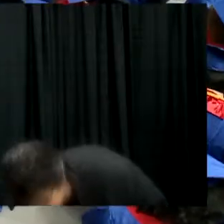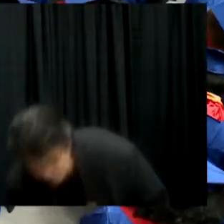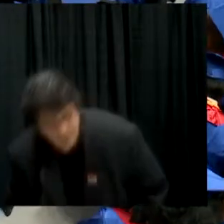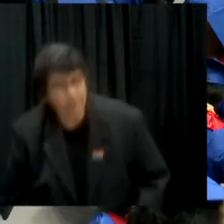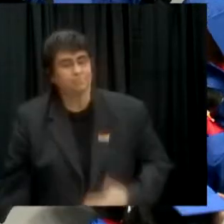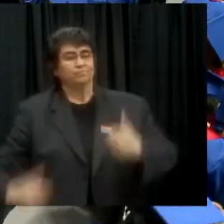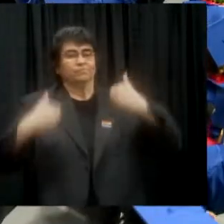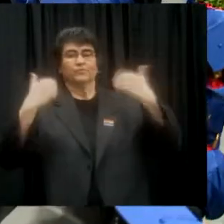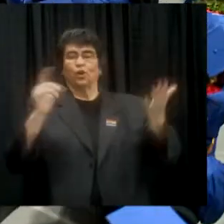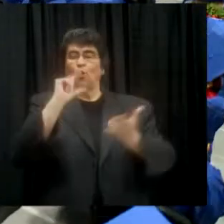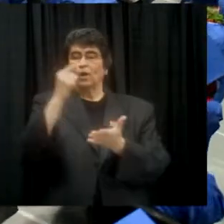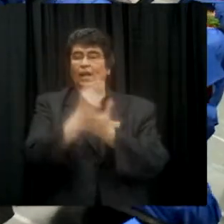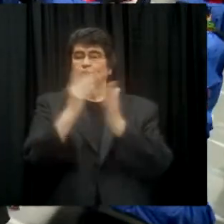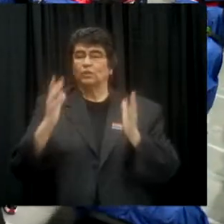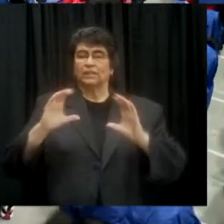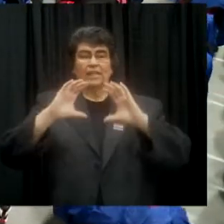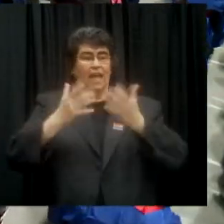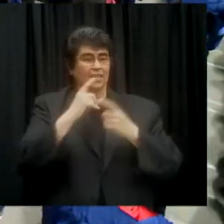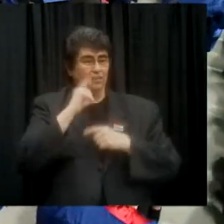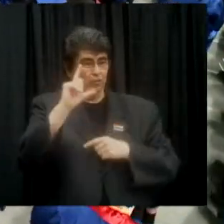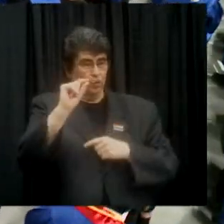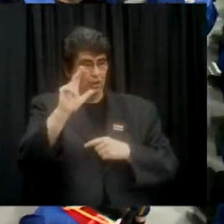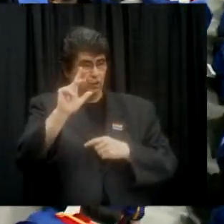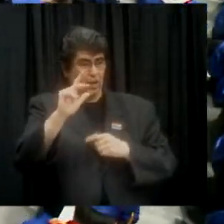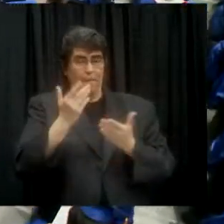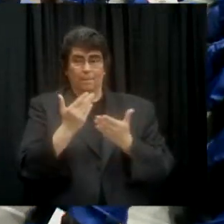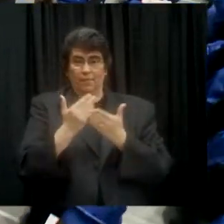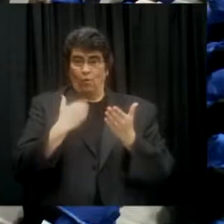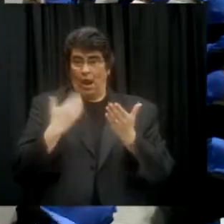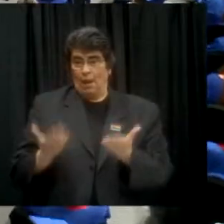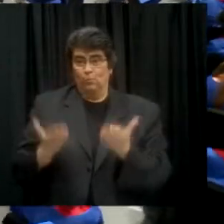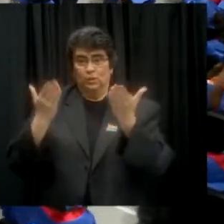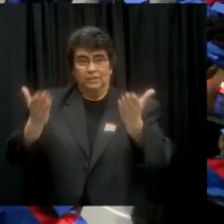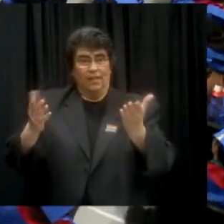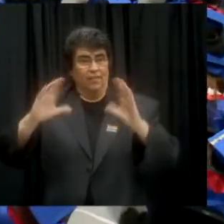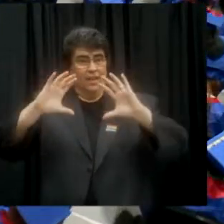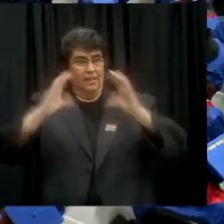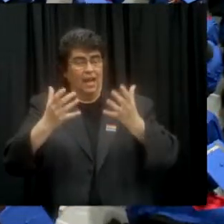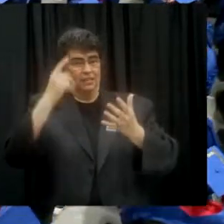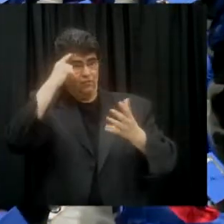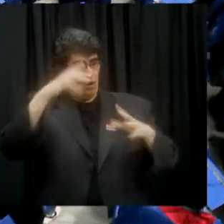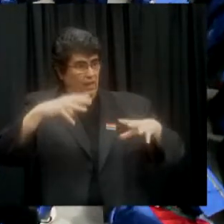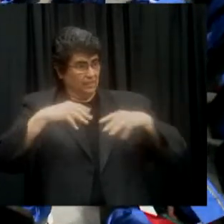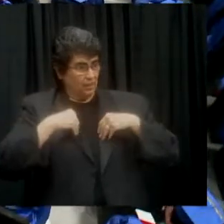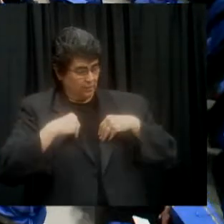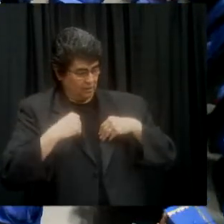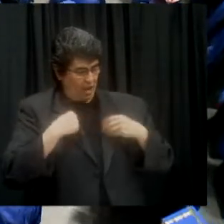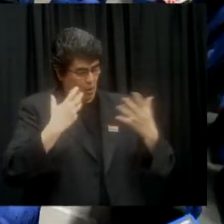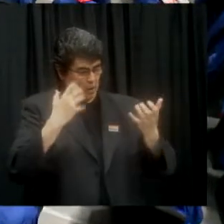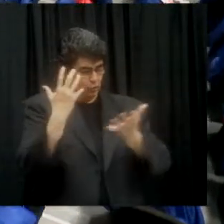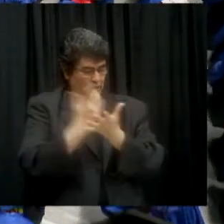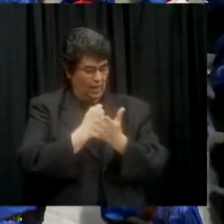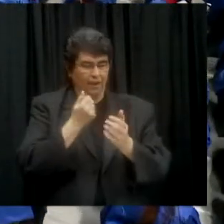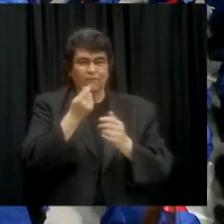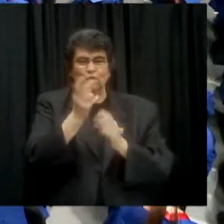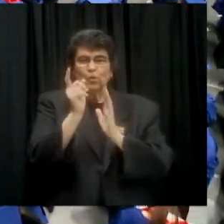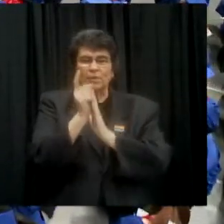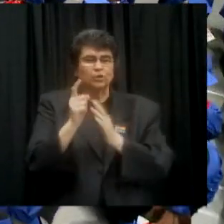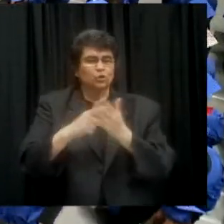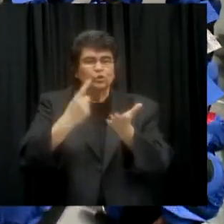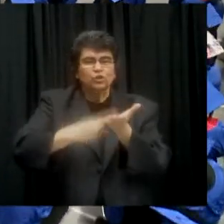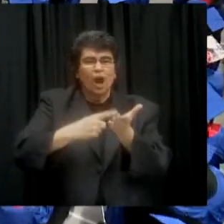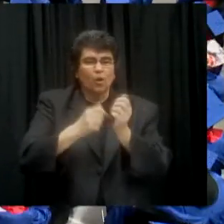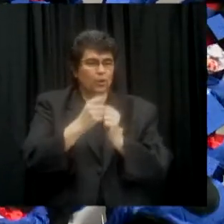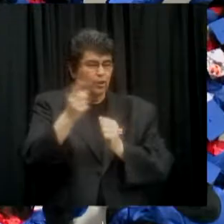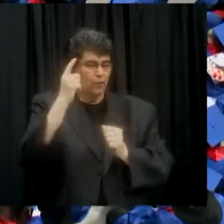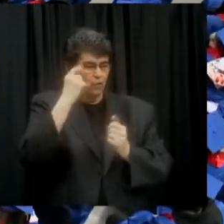So graduates, class of 2023, before I present the class for acceptance, I want to just take a few minutes to talk with you for the